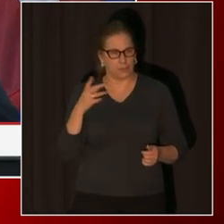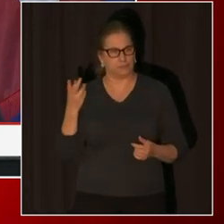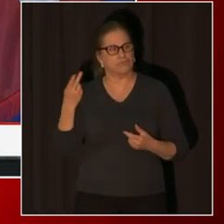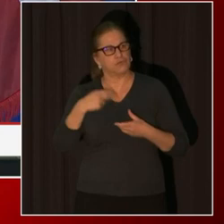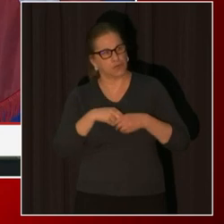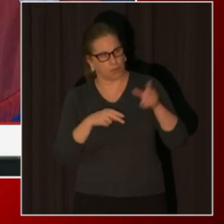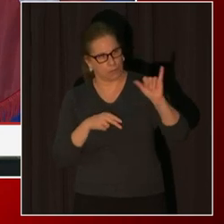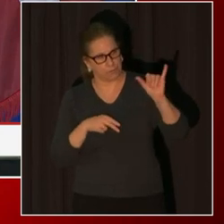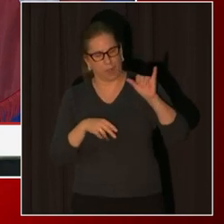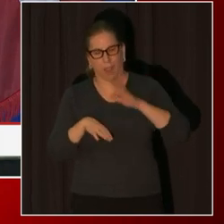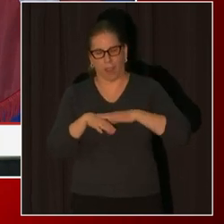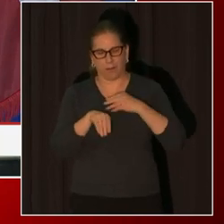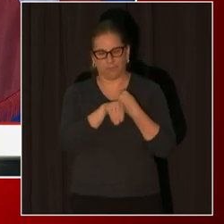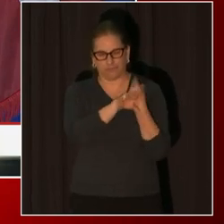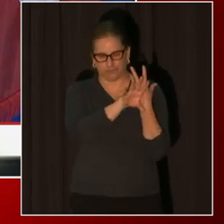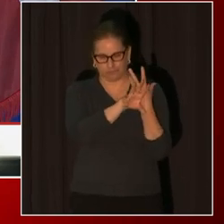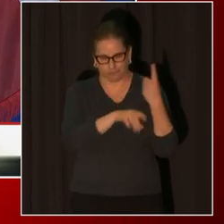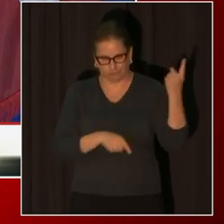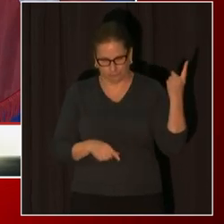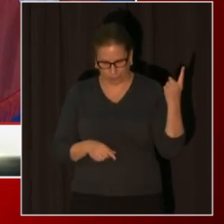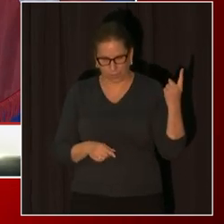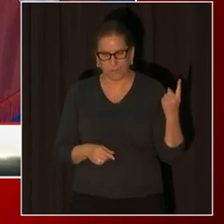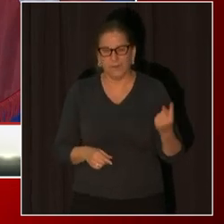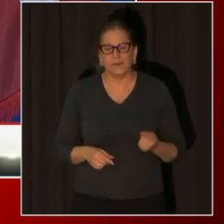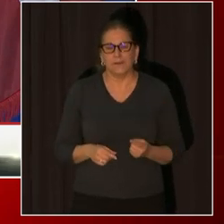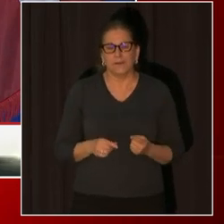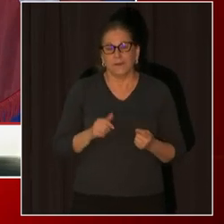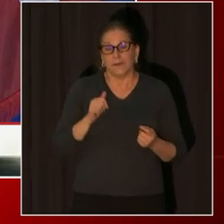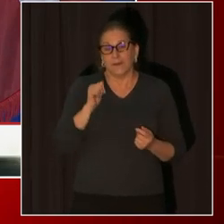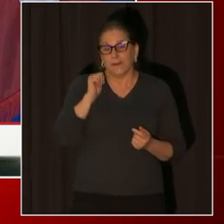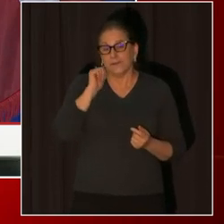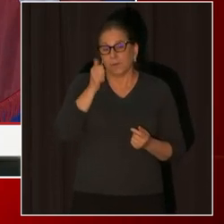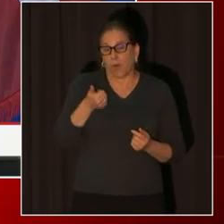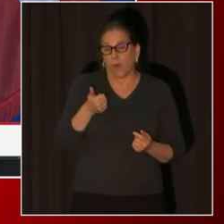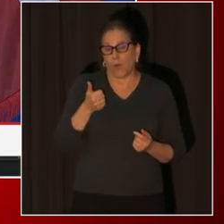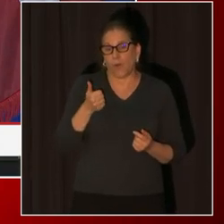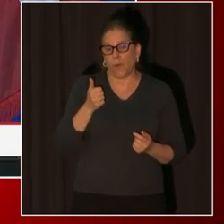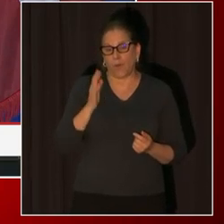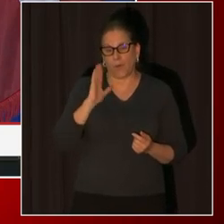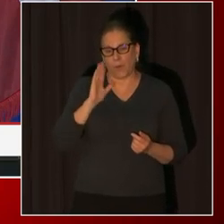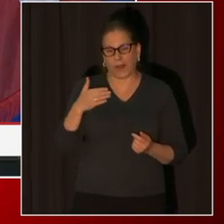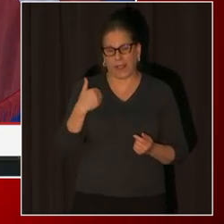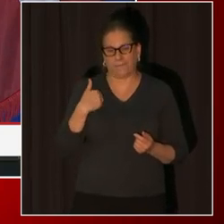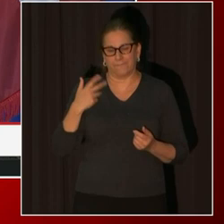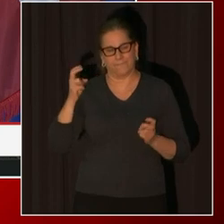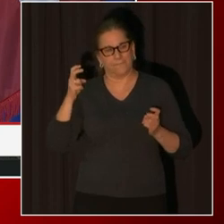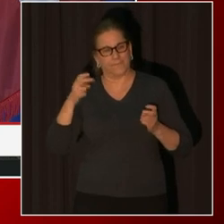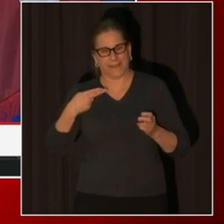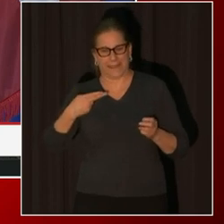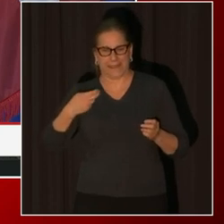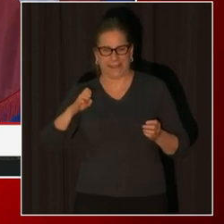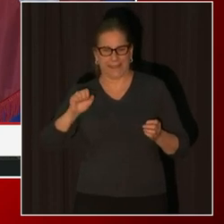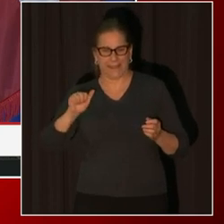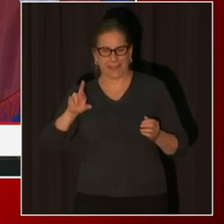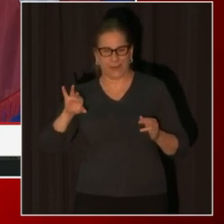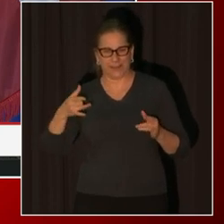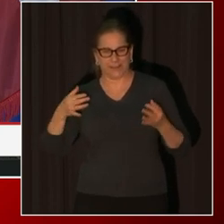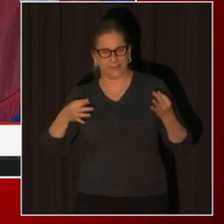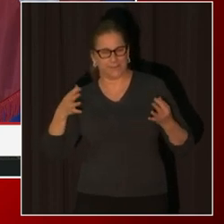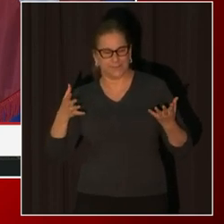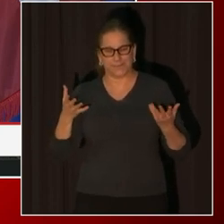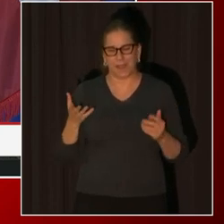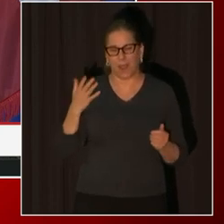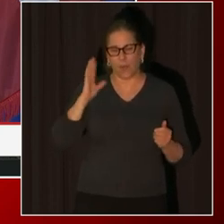will present to the council in a hearing called by the chairman, where I will speak about